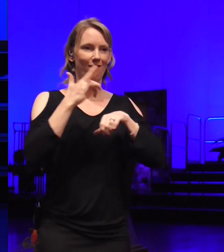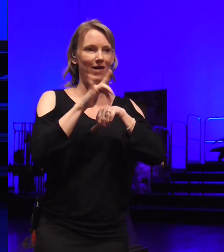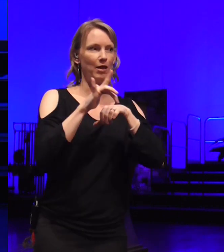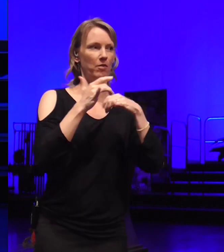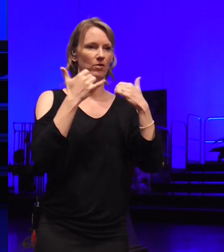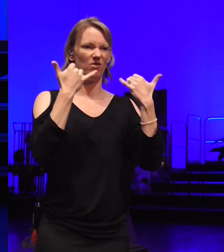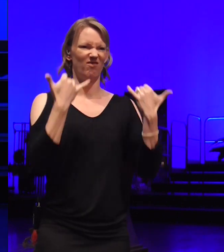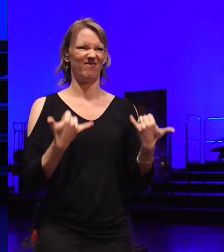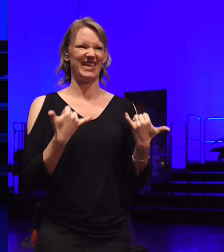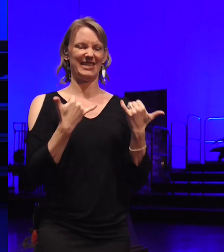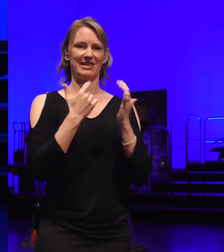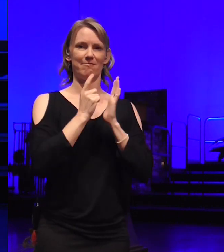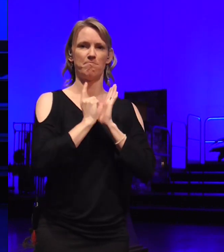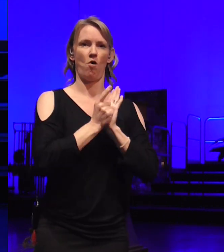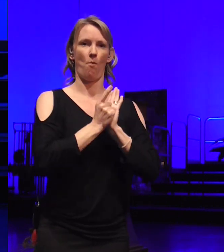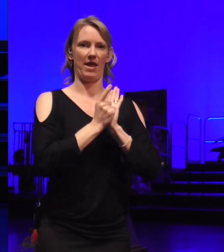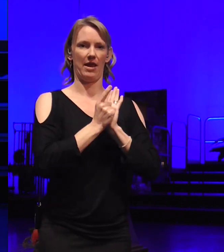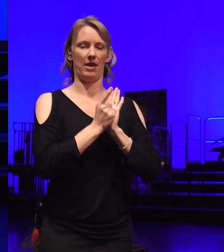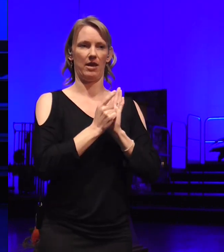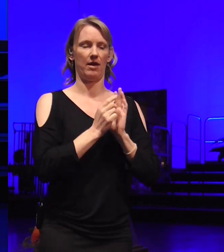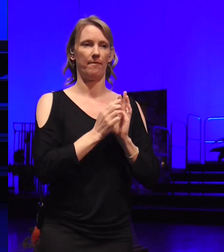the present moment.